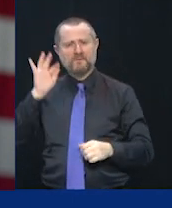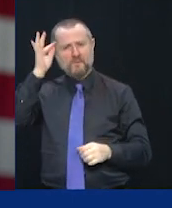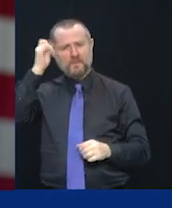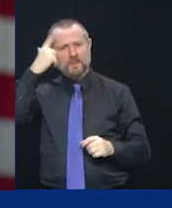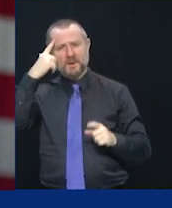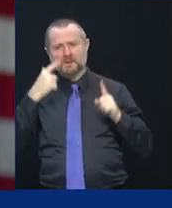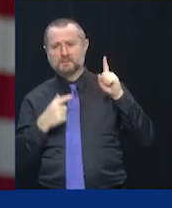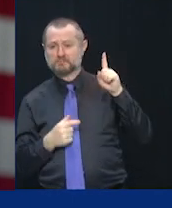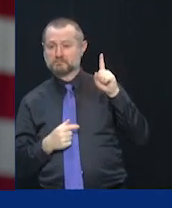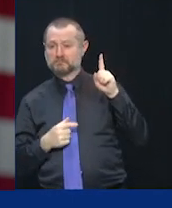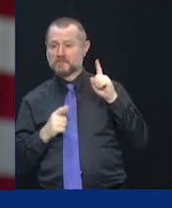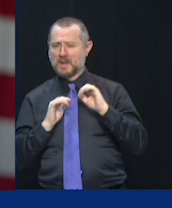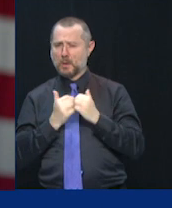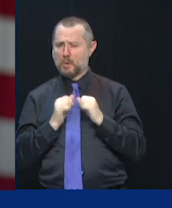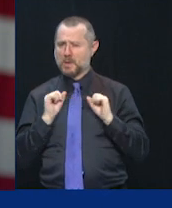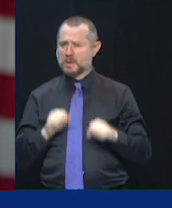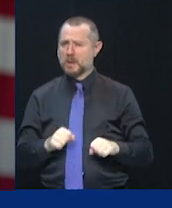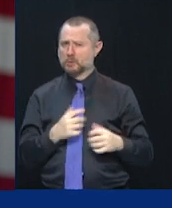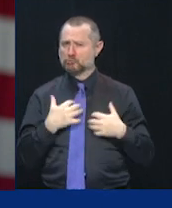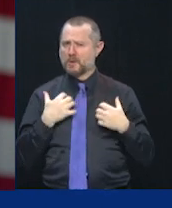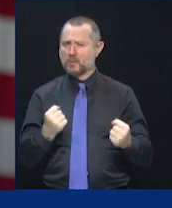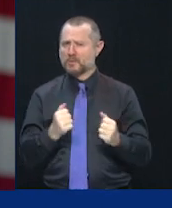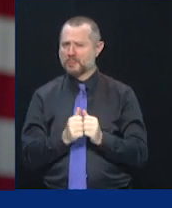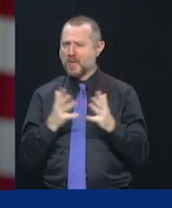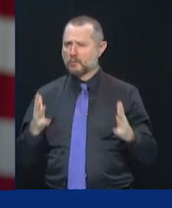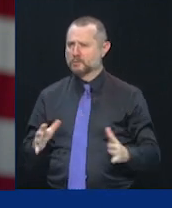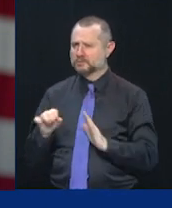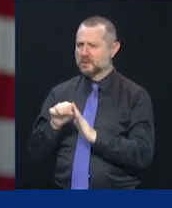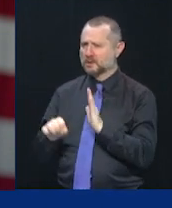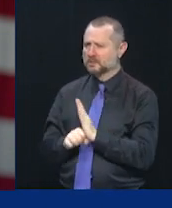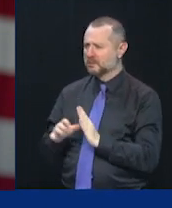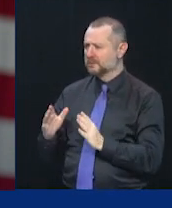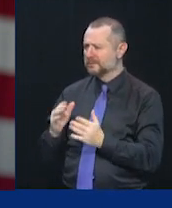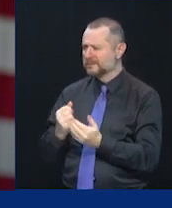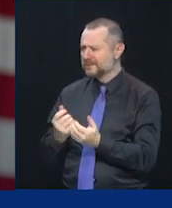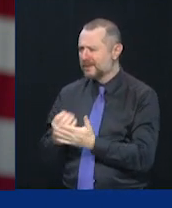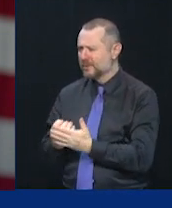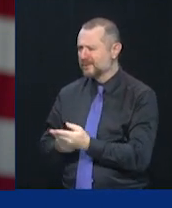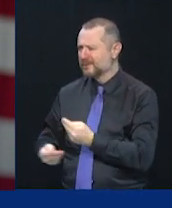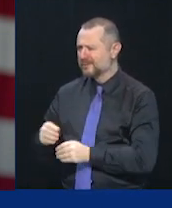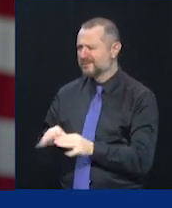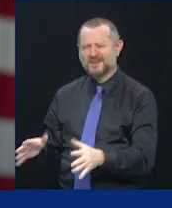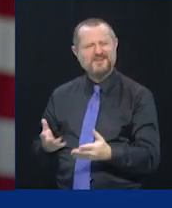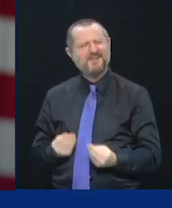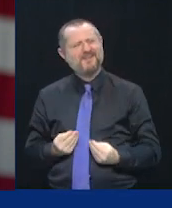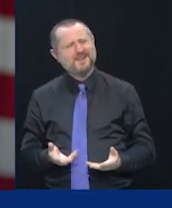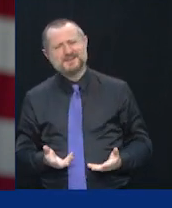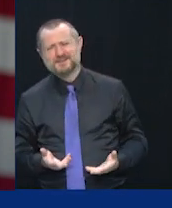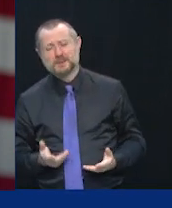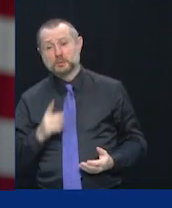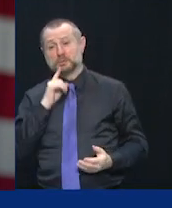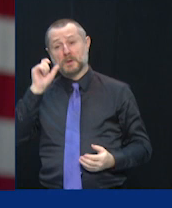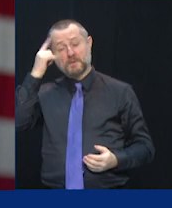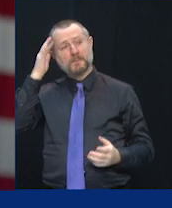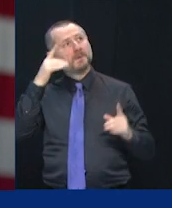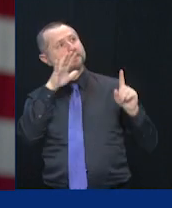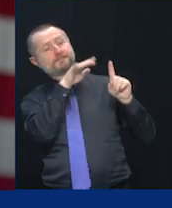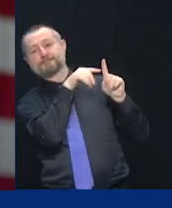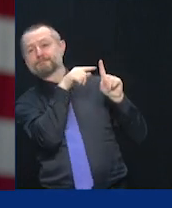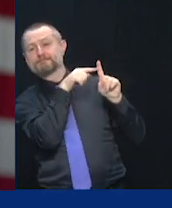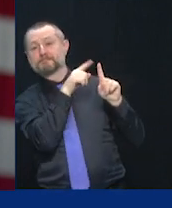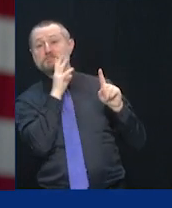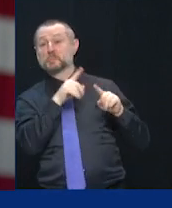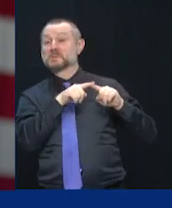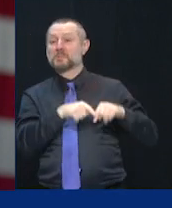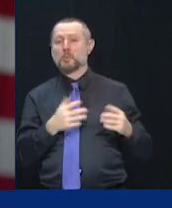did not recover was always beyond me. The federal government is only a compilation of